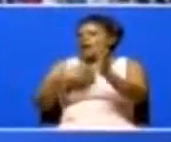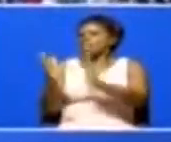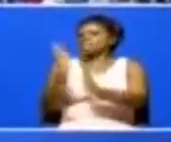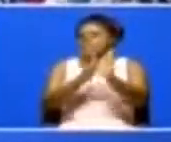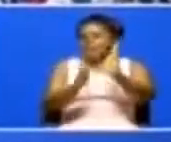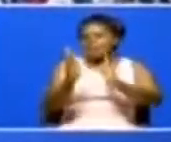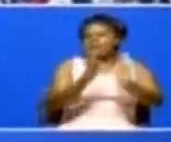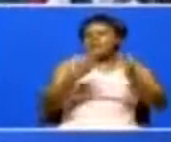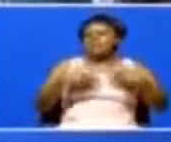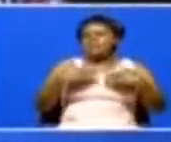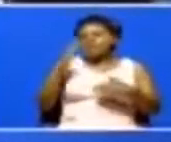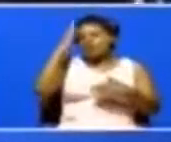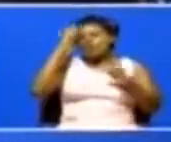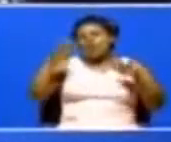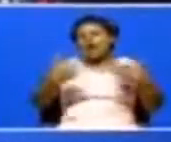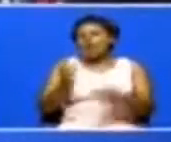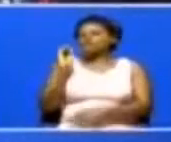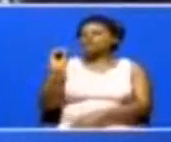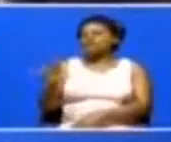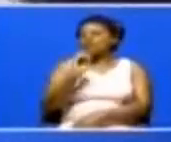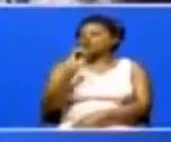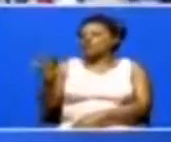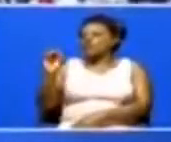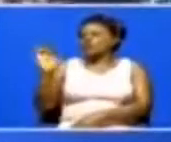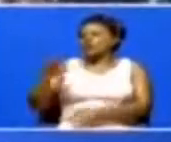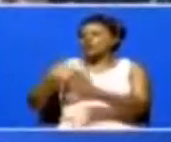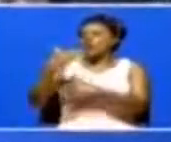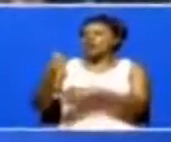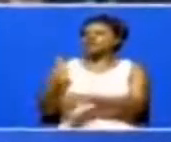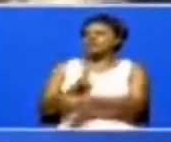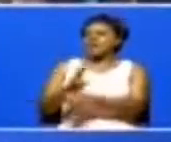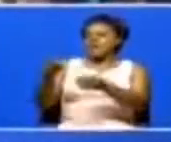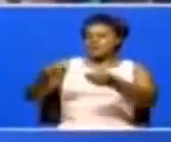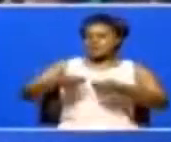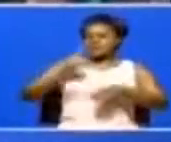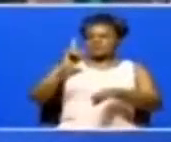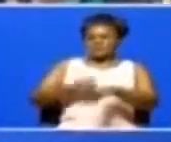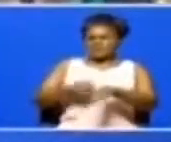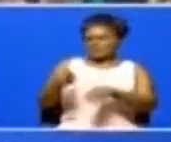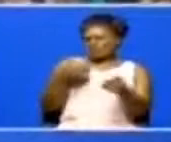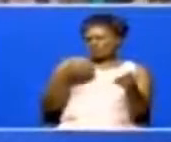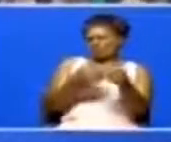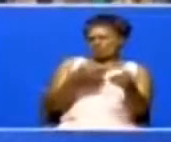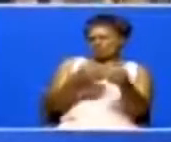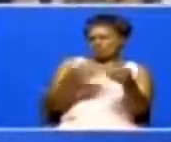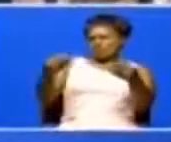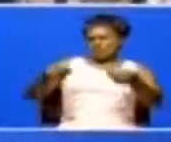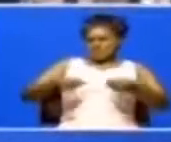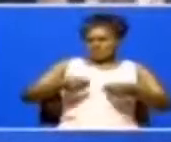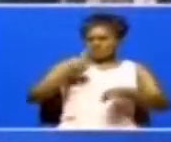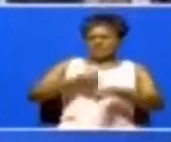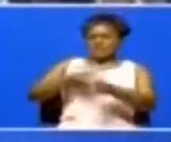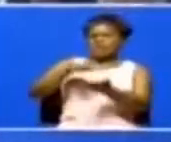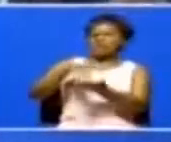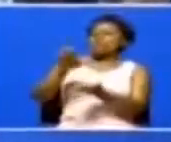watu watajua vile watakuwa wana dispose hii makaratasi wakishatumia. Mtupe muda, hiyo tarehe iko karibu sana. Mtupe muda